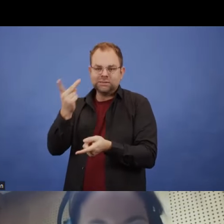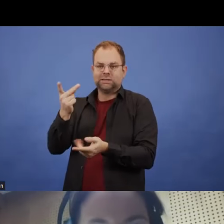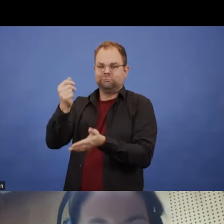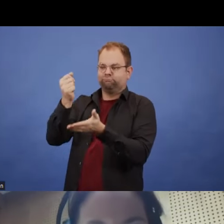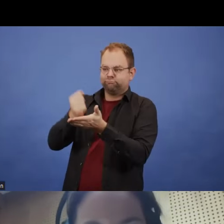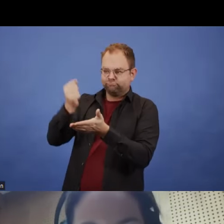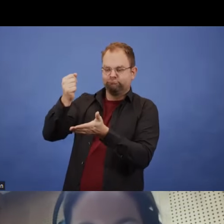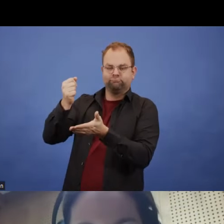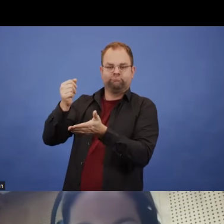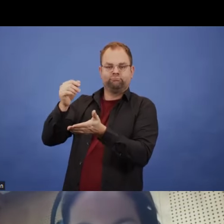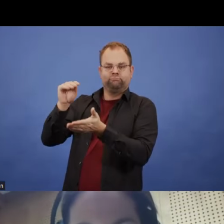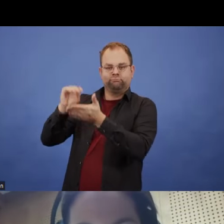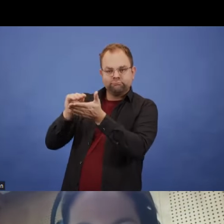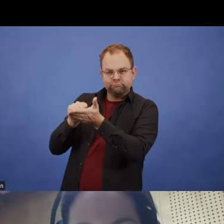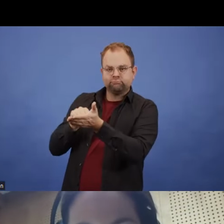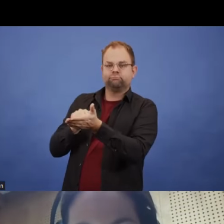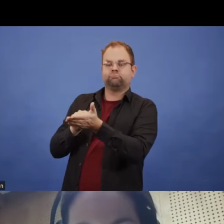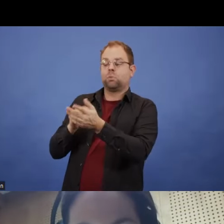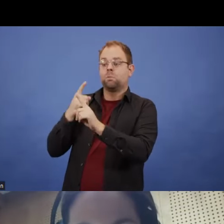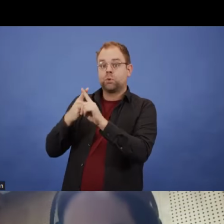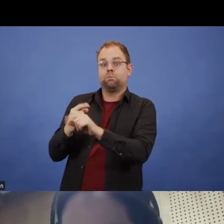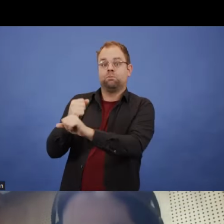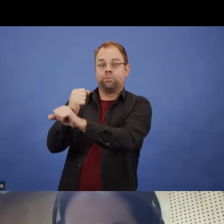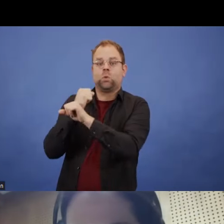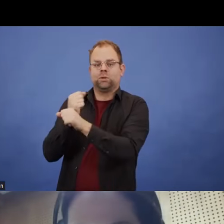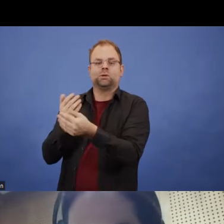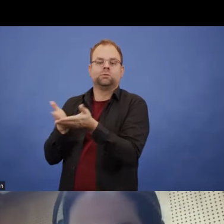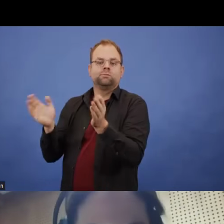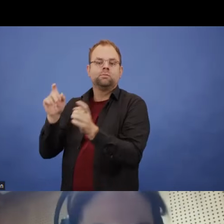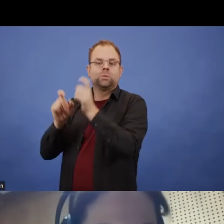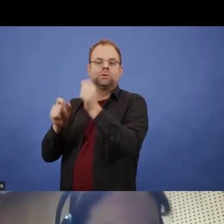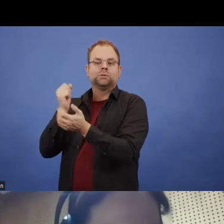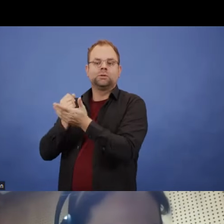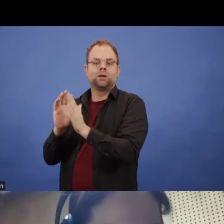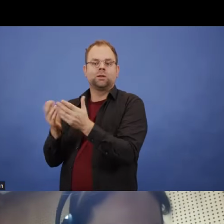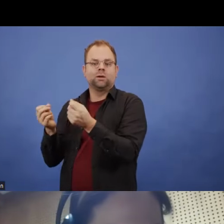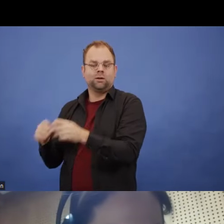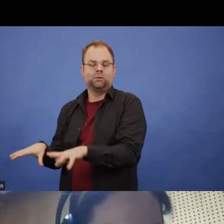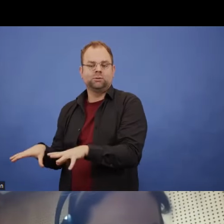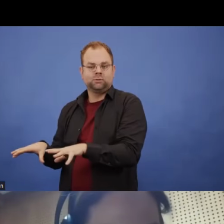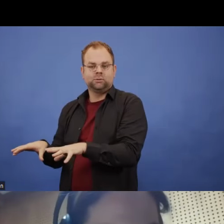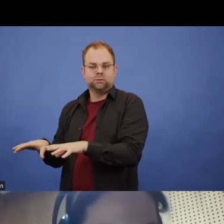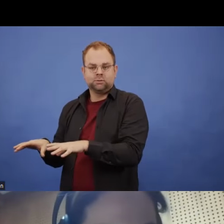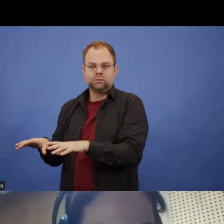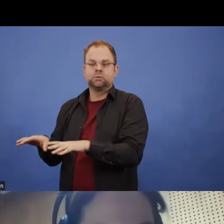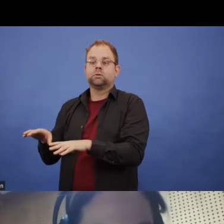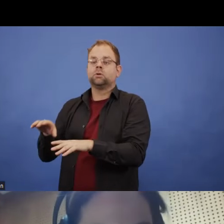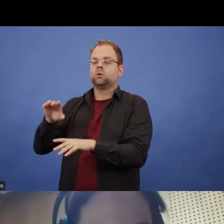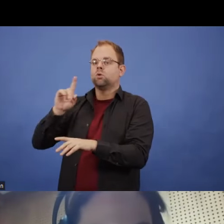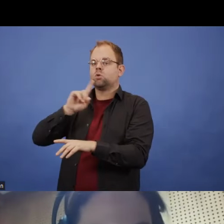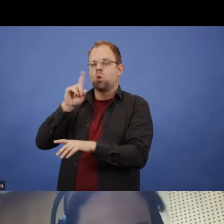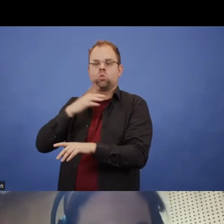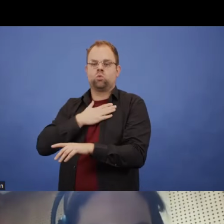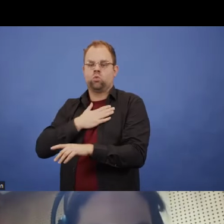areas. So in the next 30 minutes, I believe we have 30 minutes, right, Ricardo?